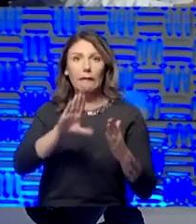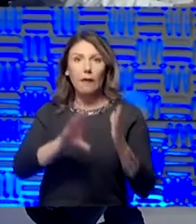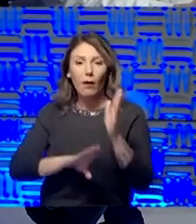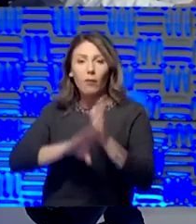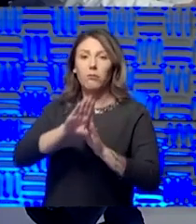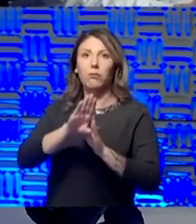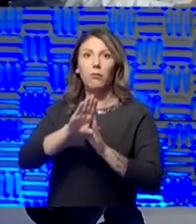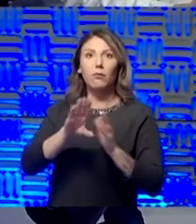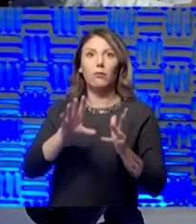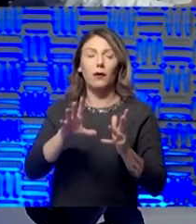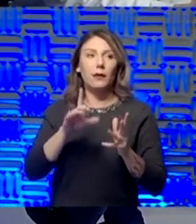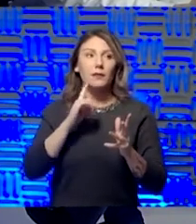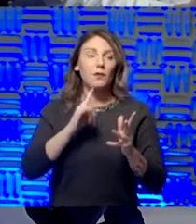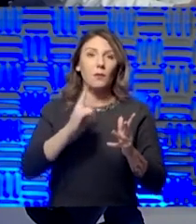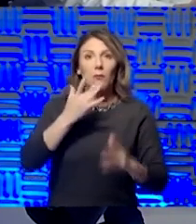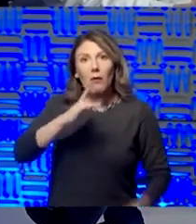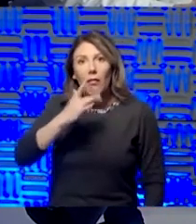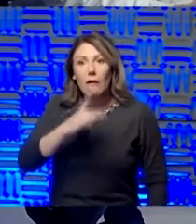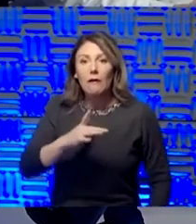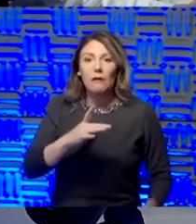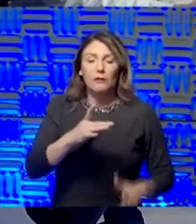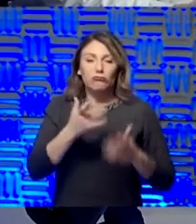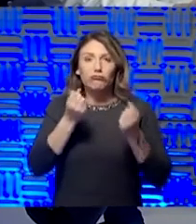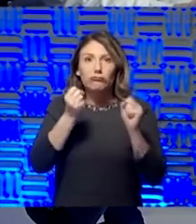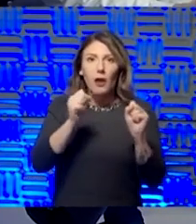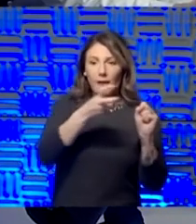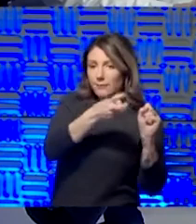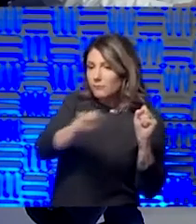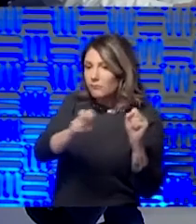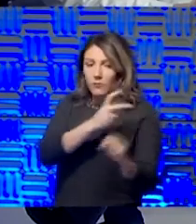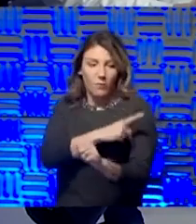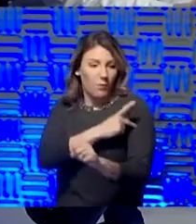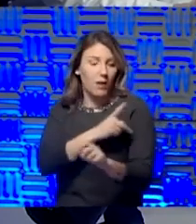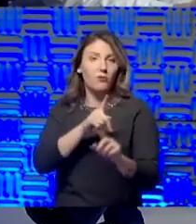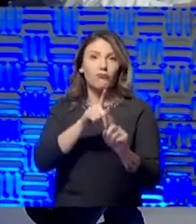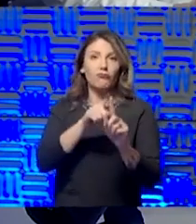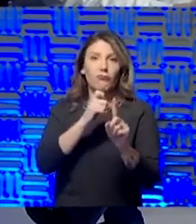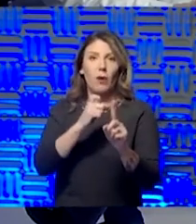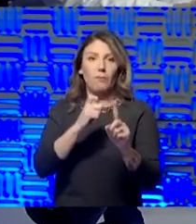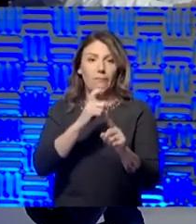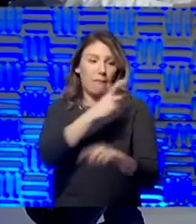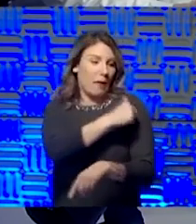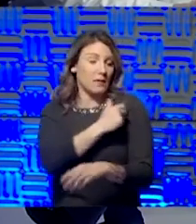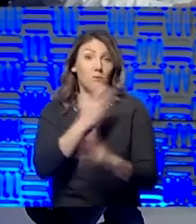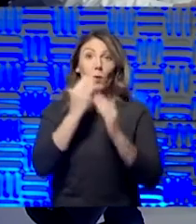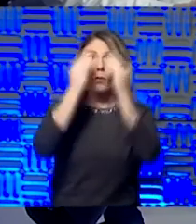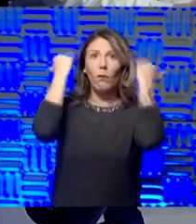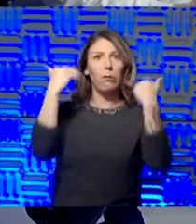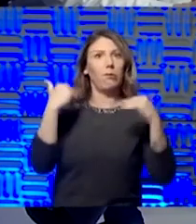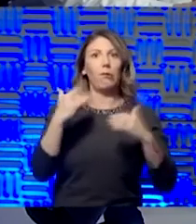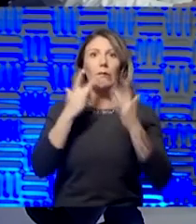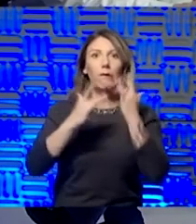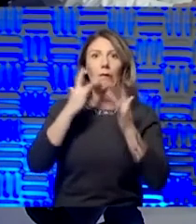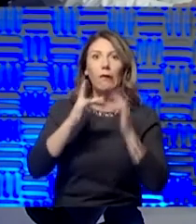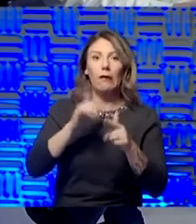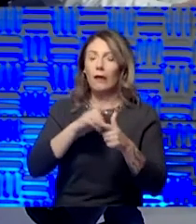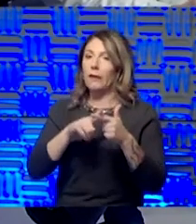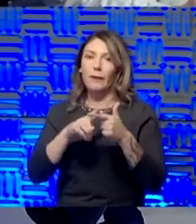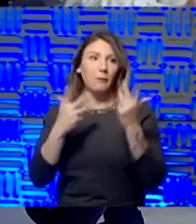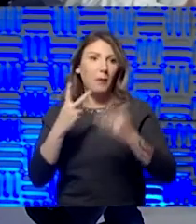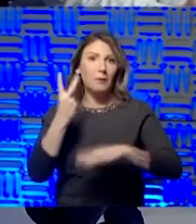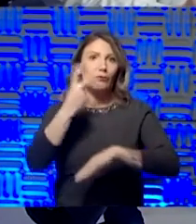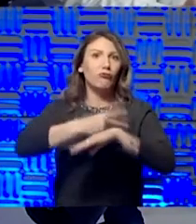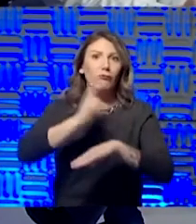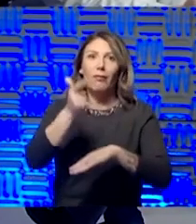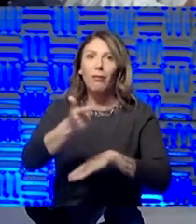reluctant to, you know, try to transfer patients from the hospitals that were overwhelmed because they didn't know if, you know, 2 days later, a week later,